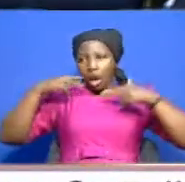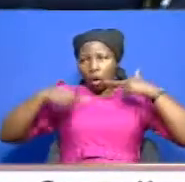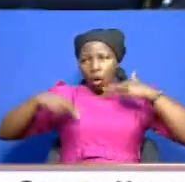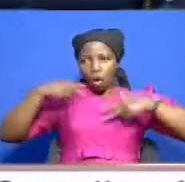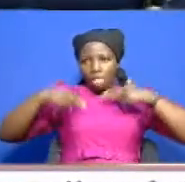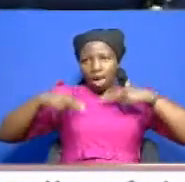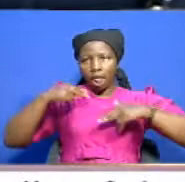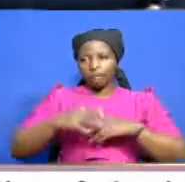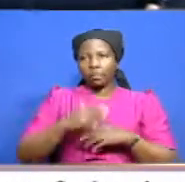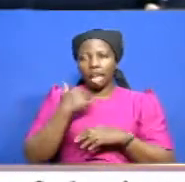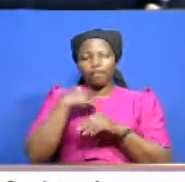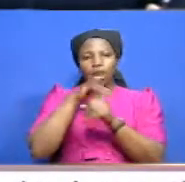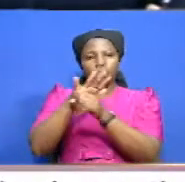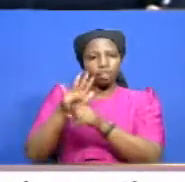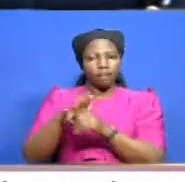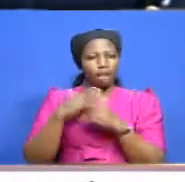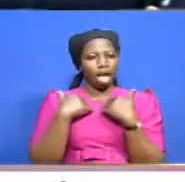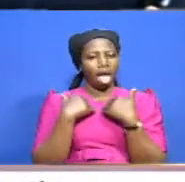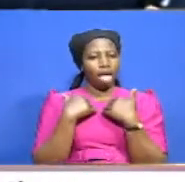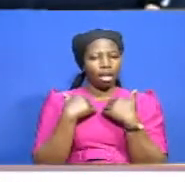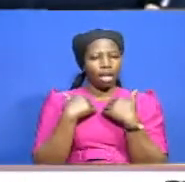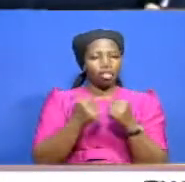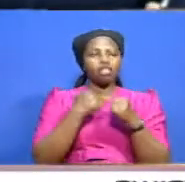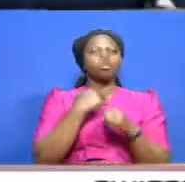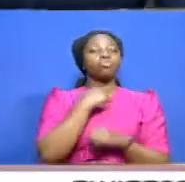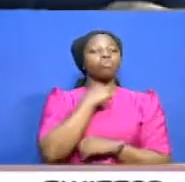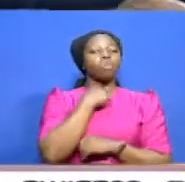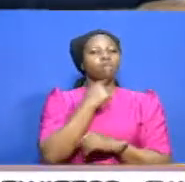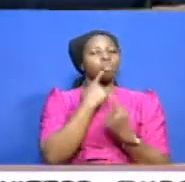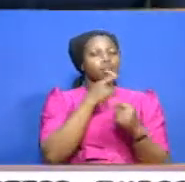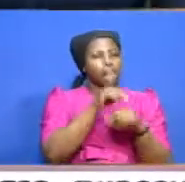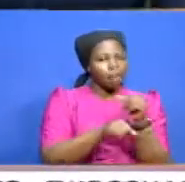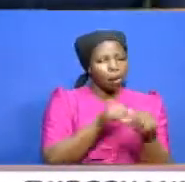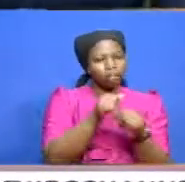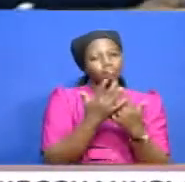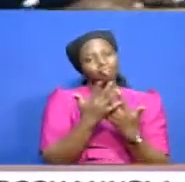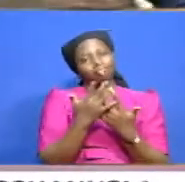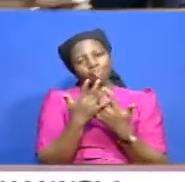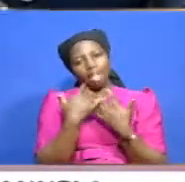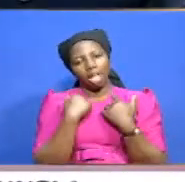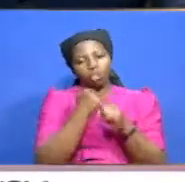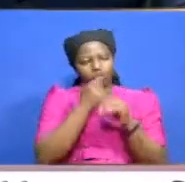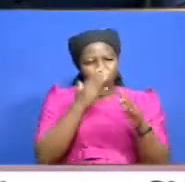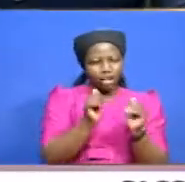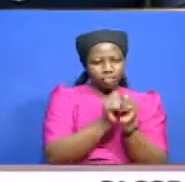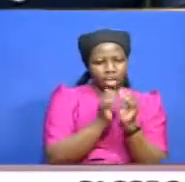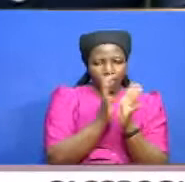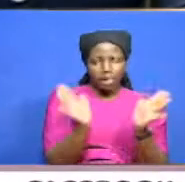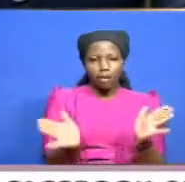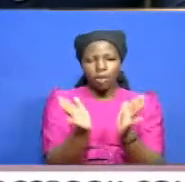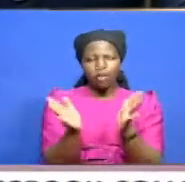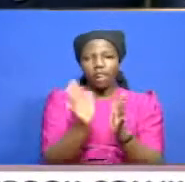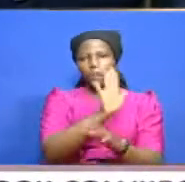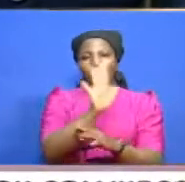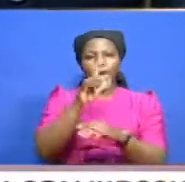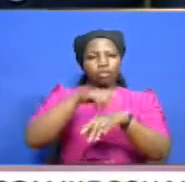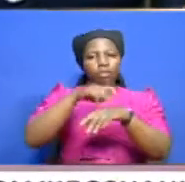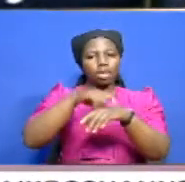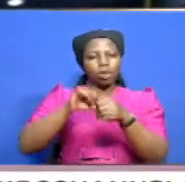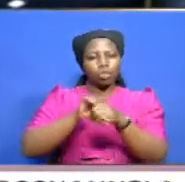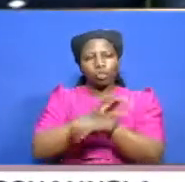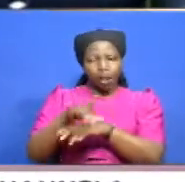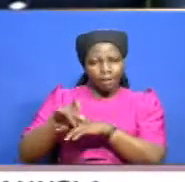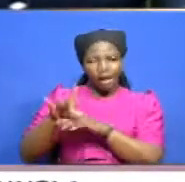unions that had a press briefing talking about the healthcare workers and their welfare during this COVID-19 global